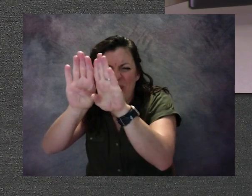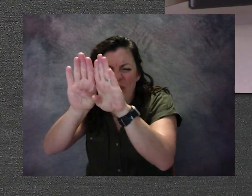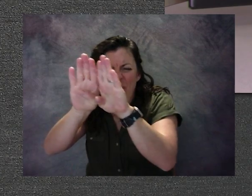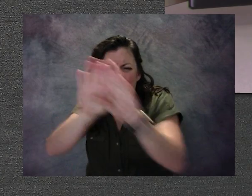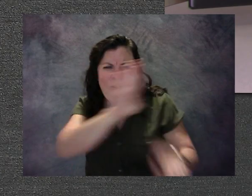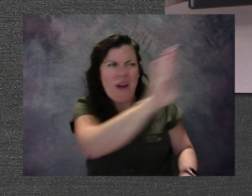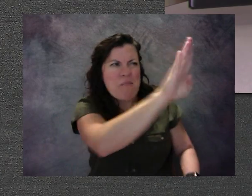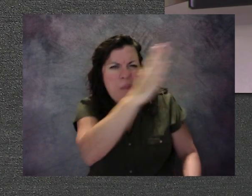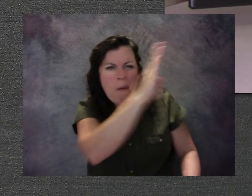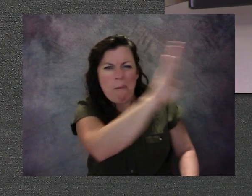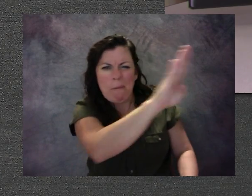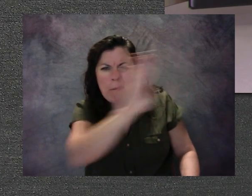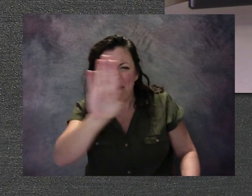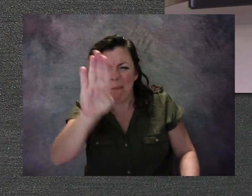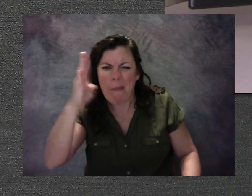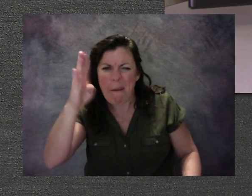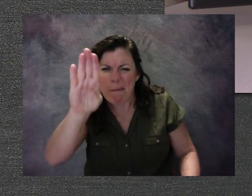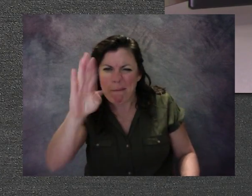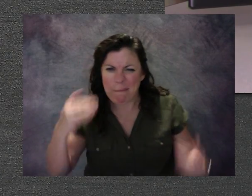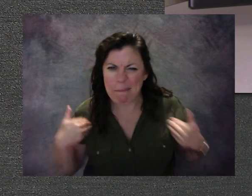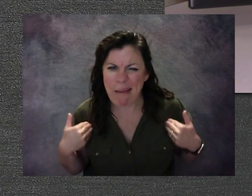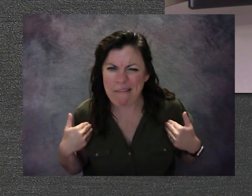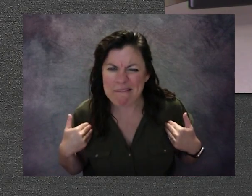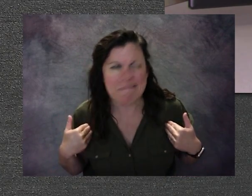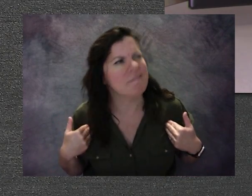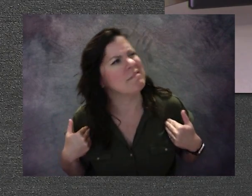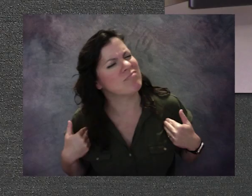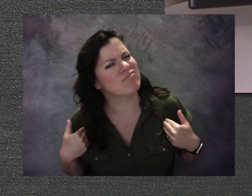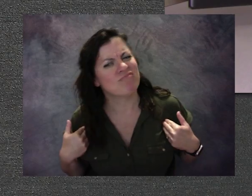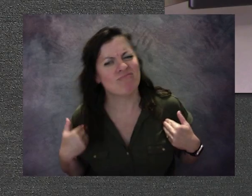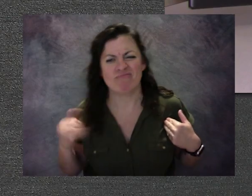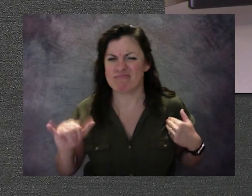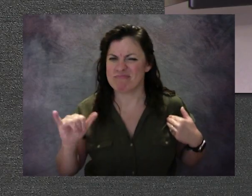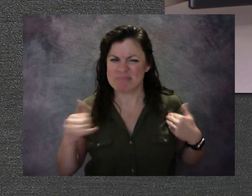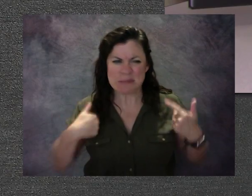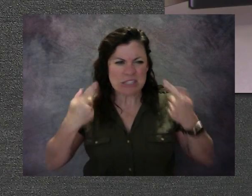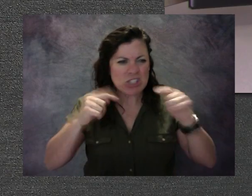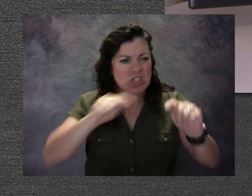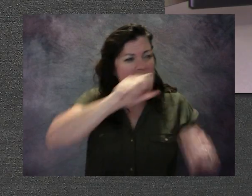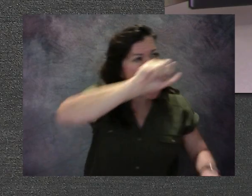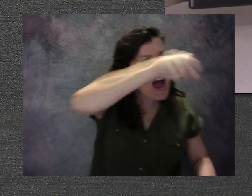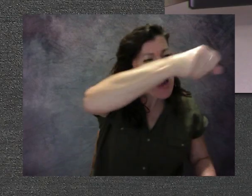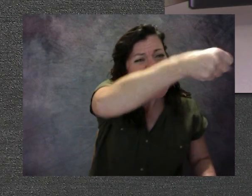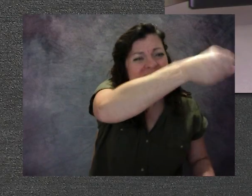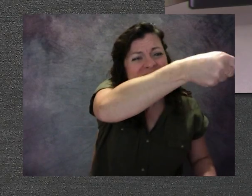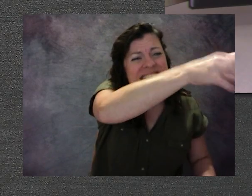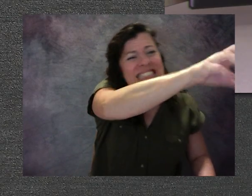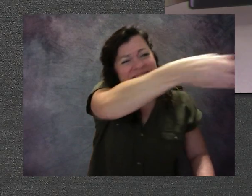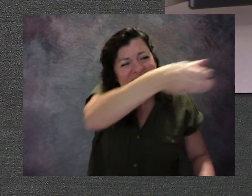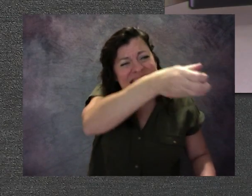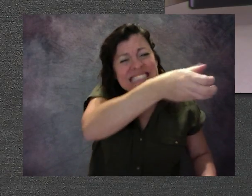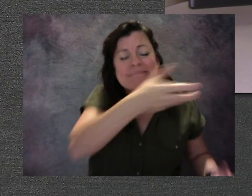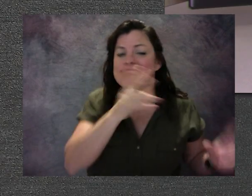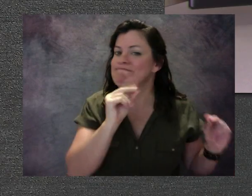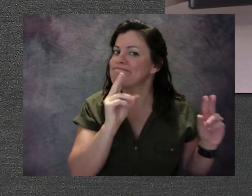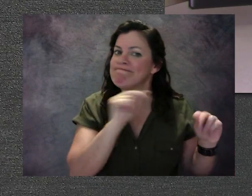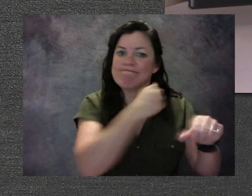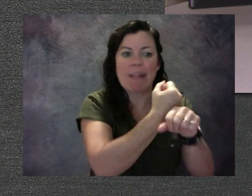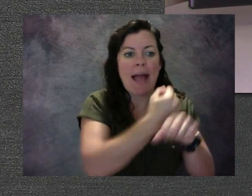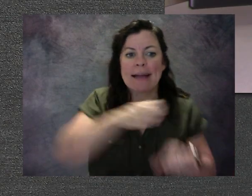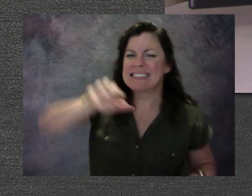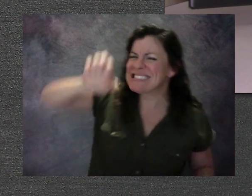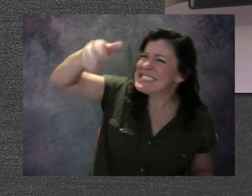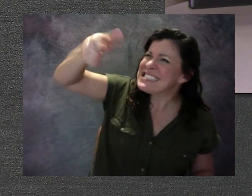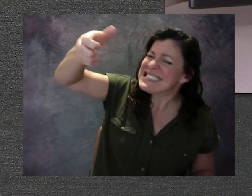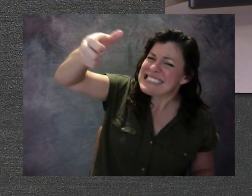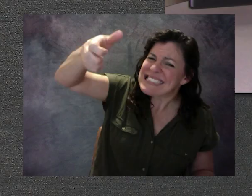and 2 doors, and we tried to open the first door, didn't we, with the doorknob? It was locked. We couldn't get in. So